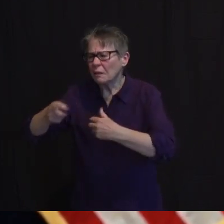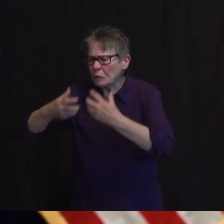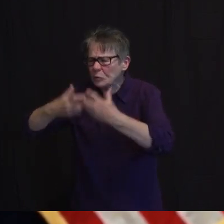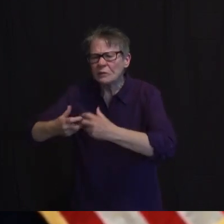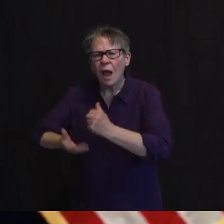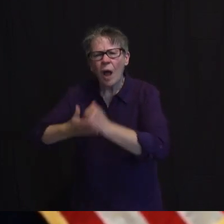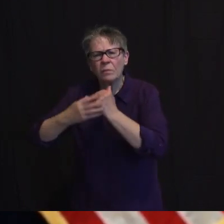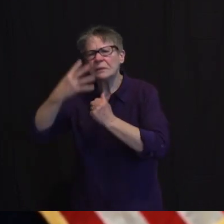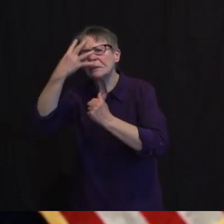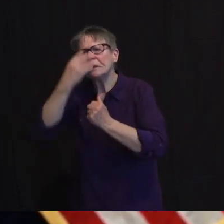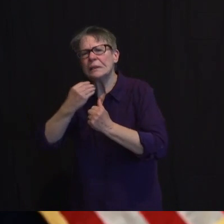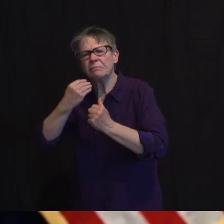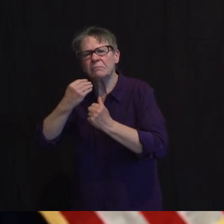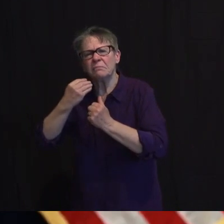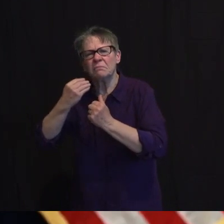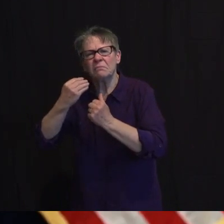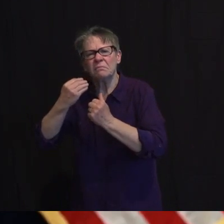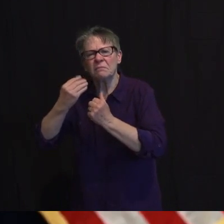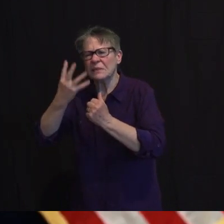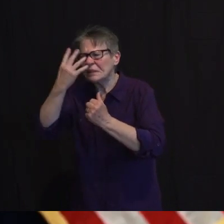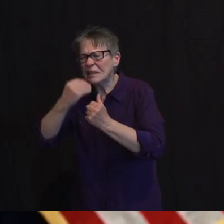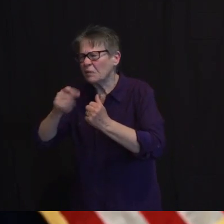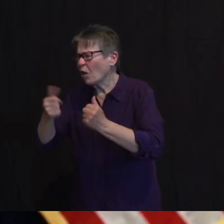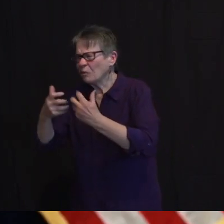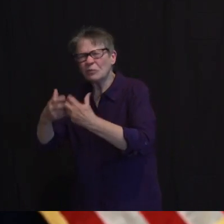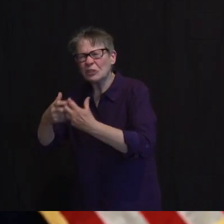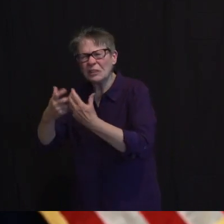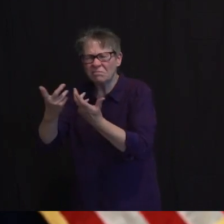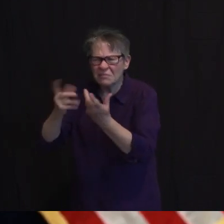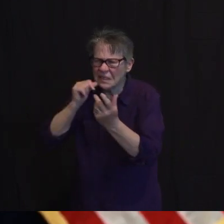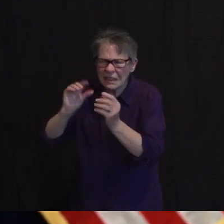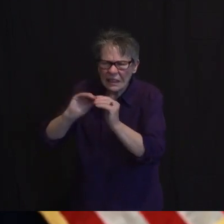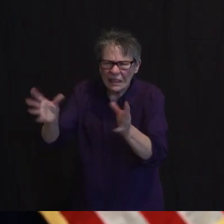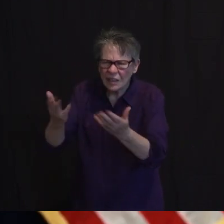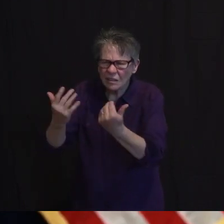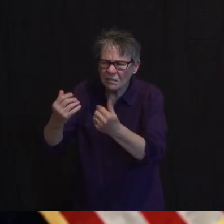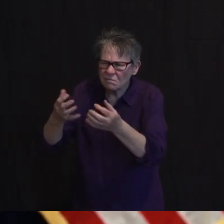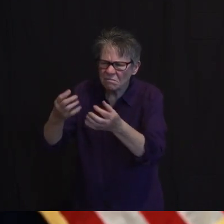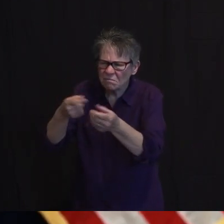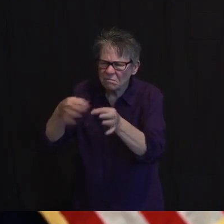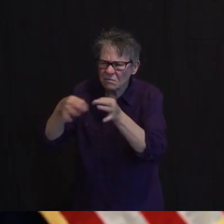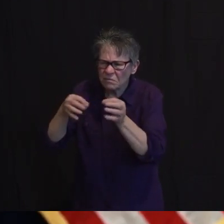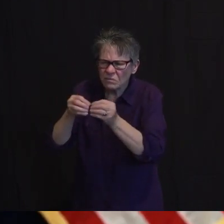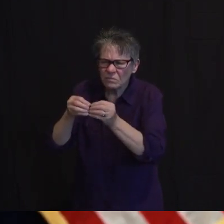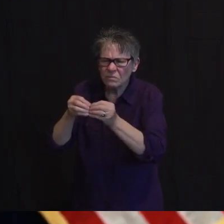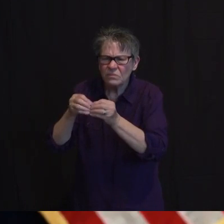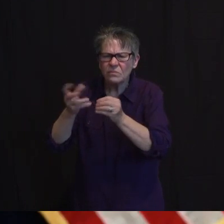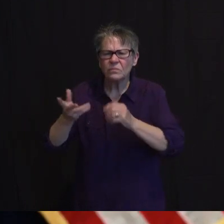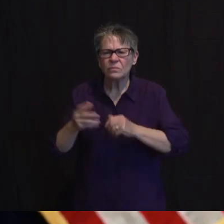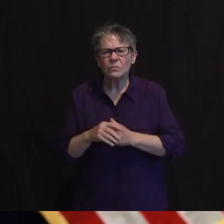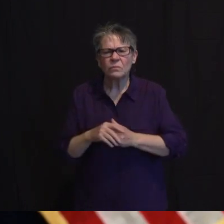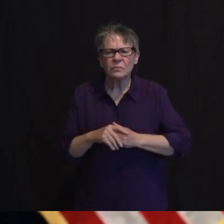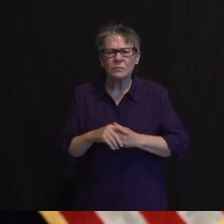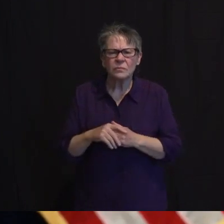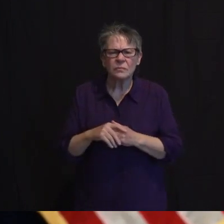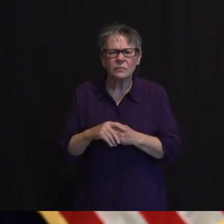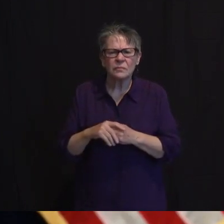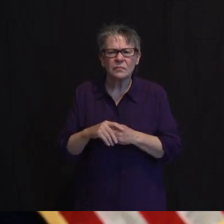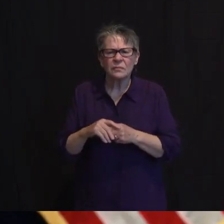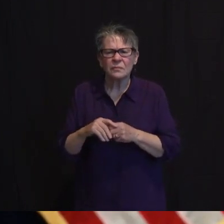sufficient transportation to move sick people from hospital A to hospital B? And given the